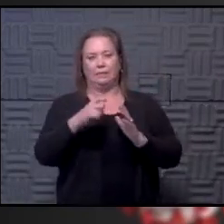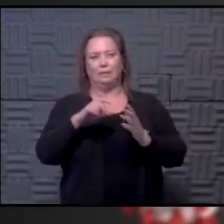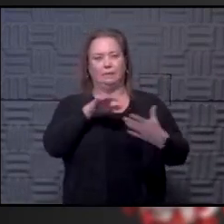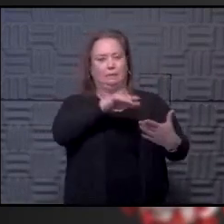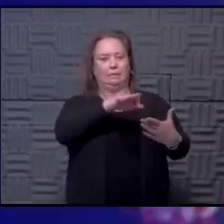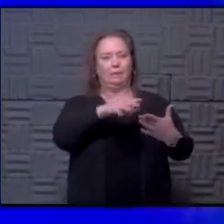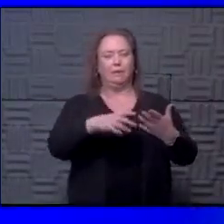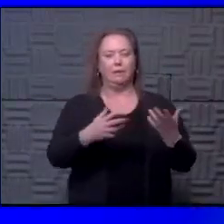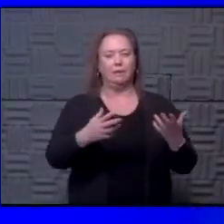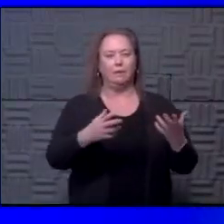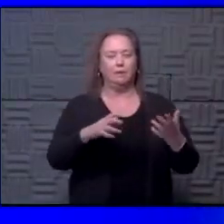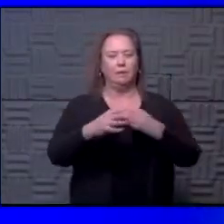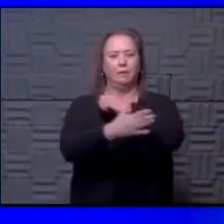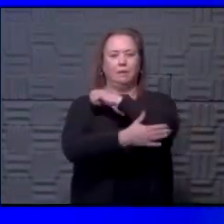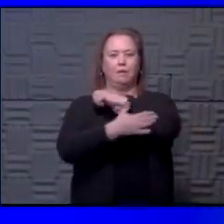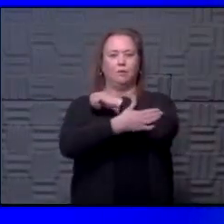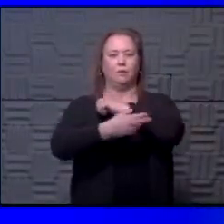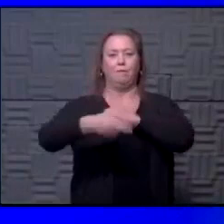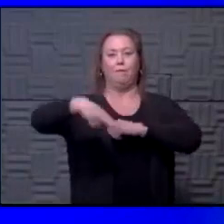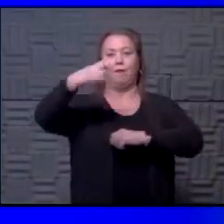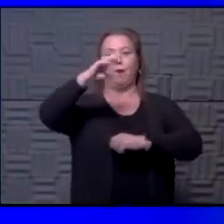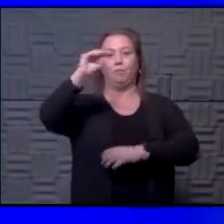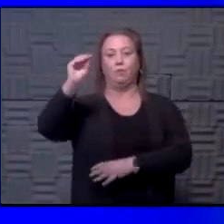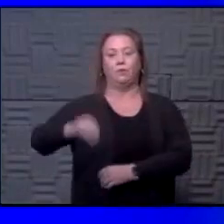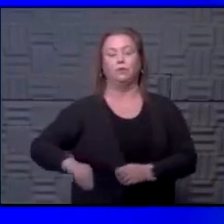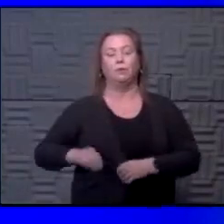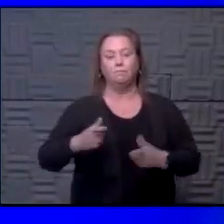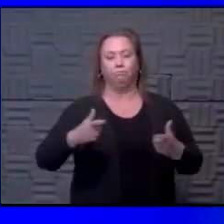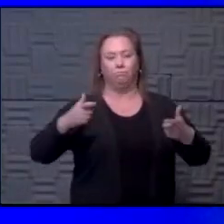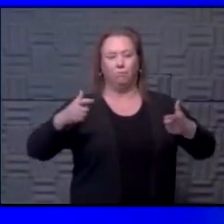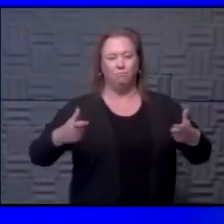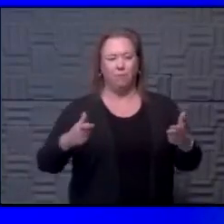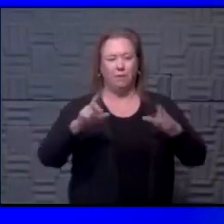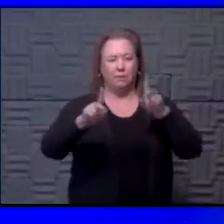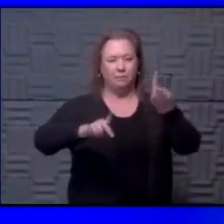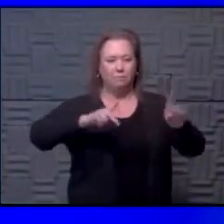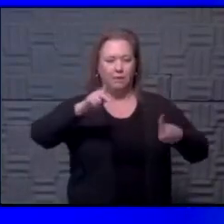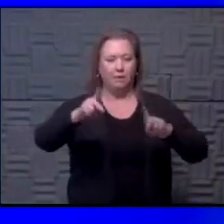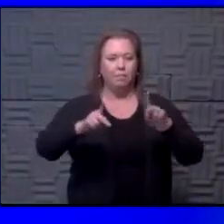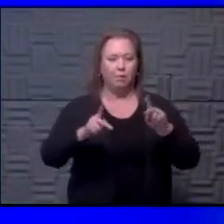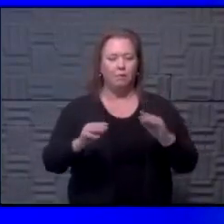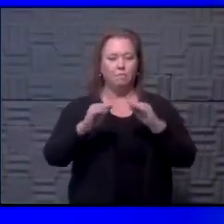about countries with higher percentage of obese people, certainly leading